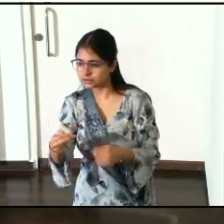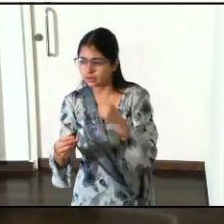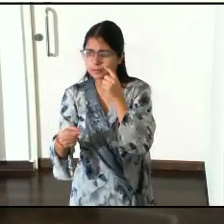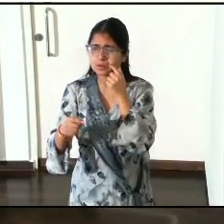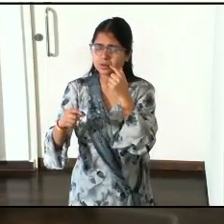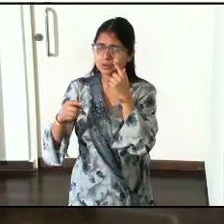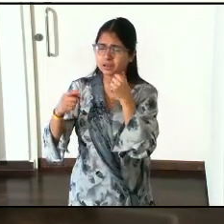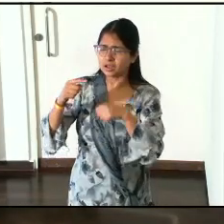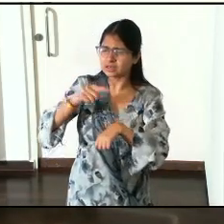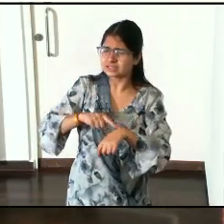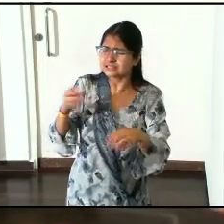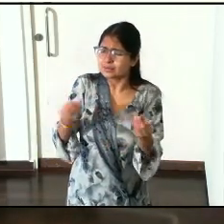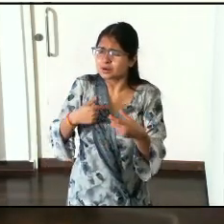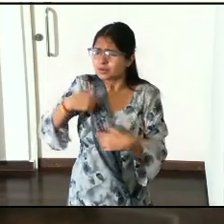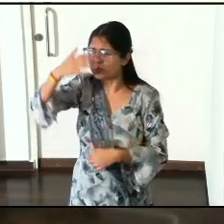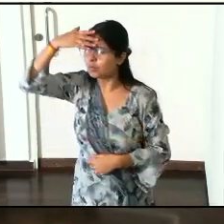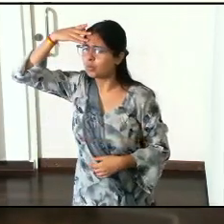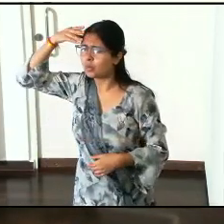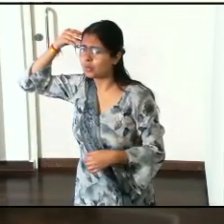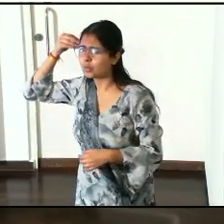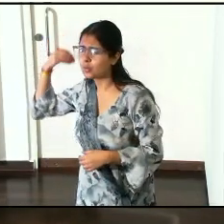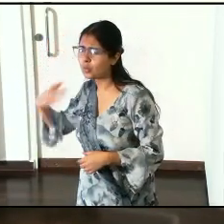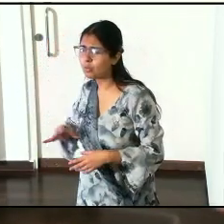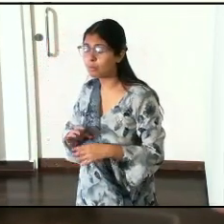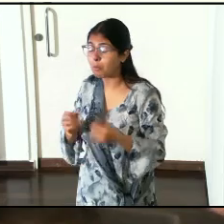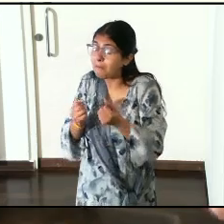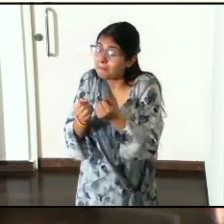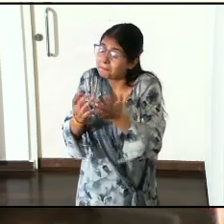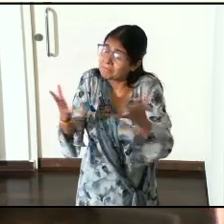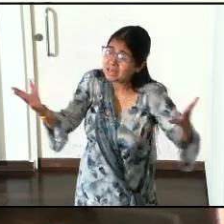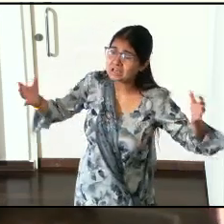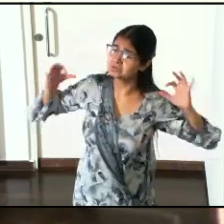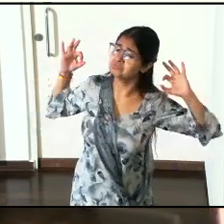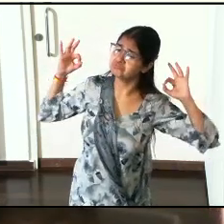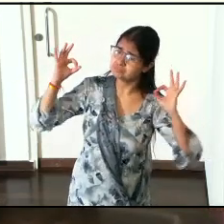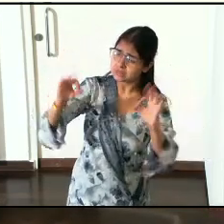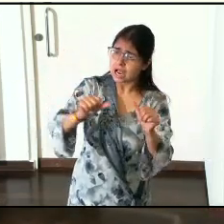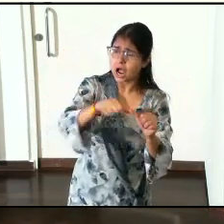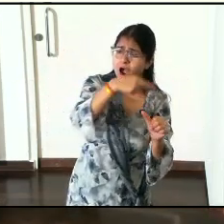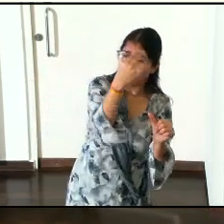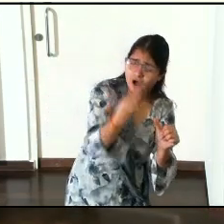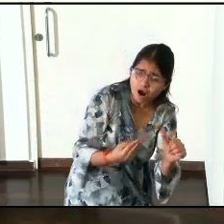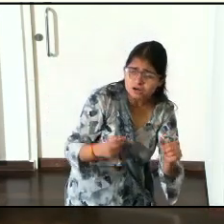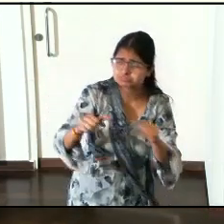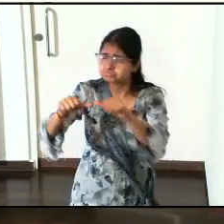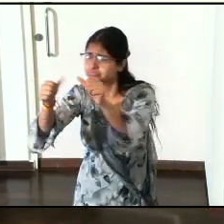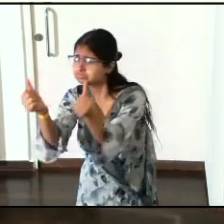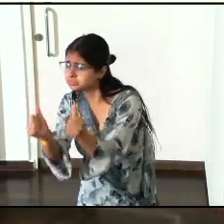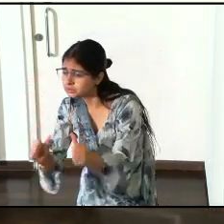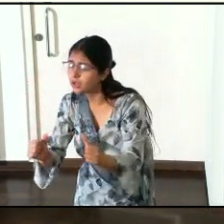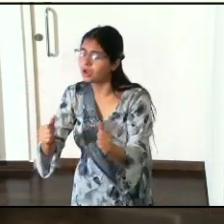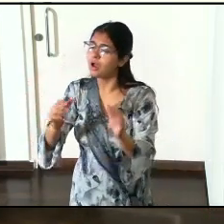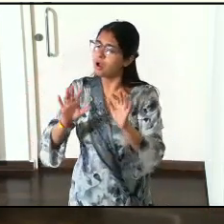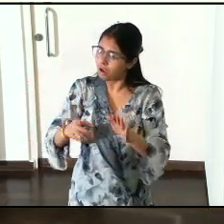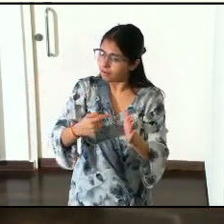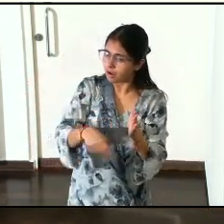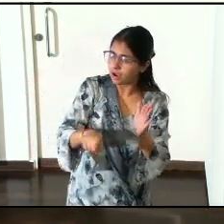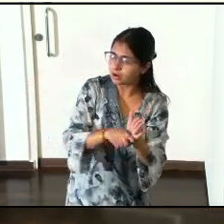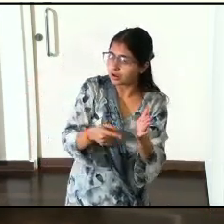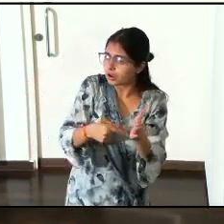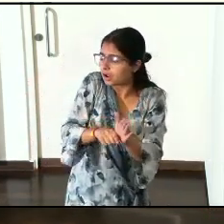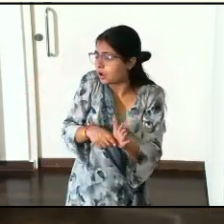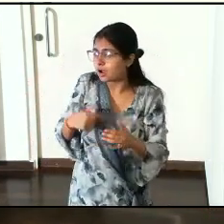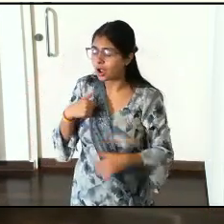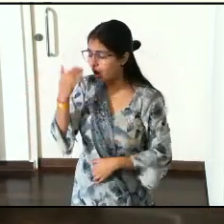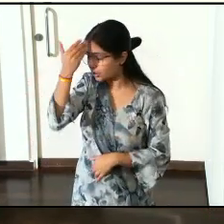one tends to forget that very great pieces of art or monuments and so on are unsigned. We don't know